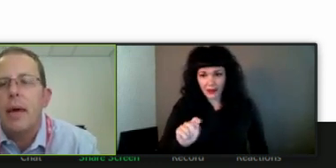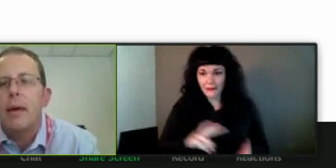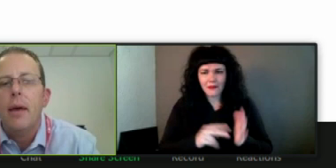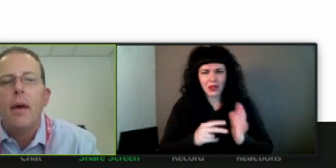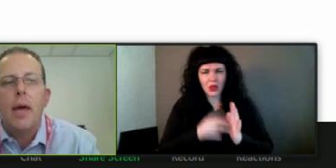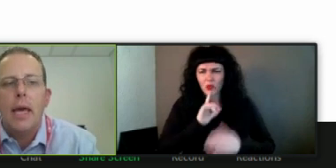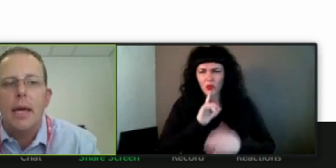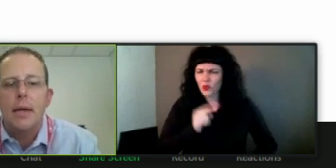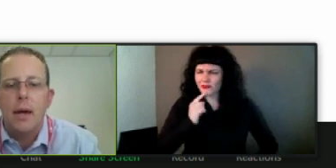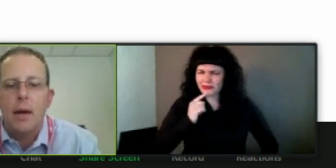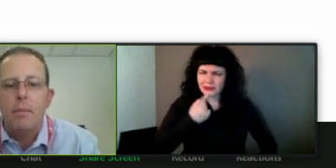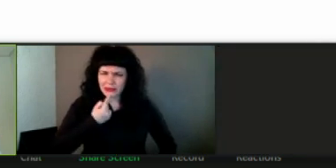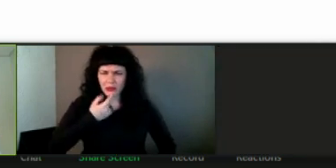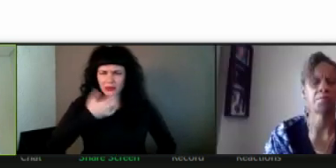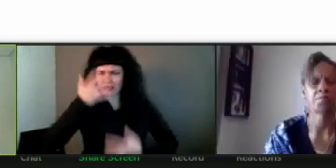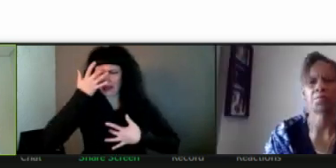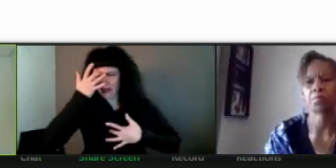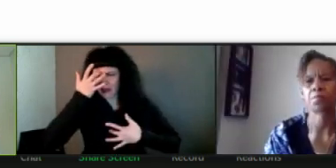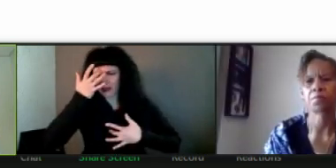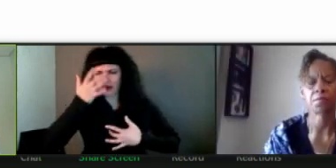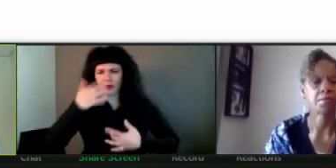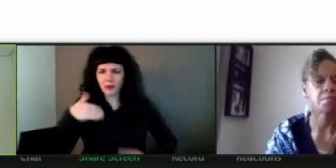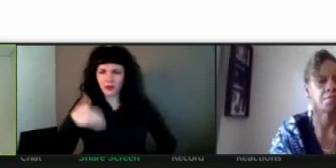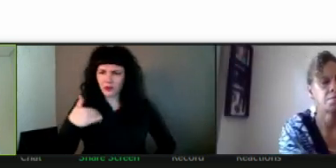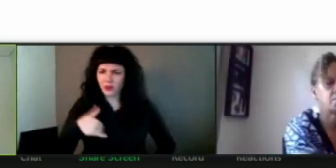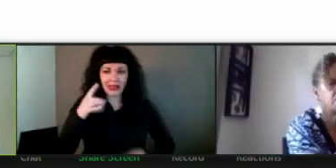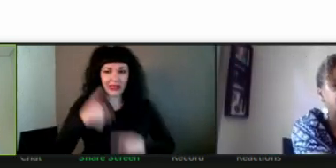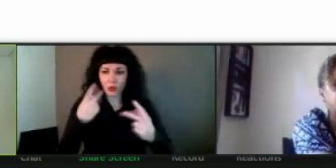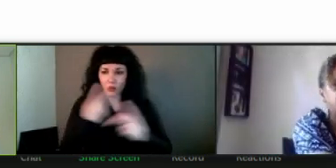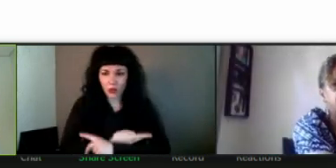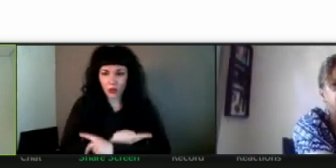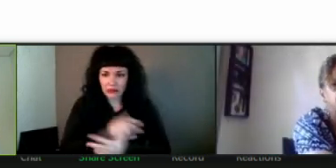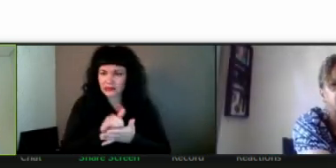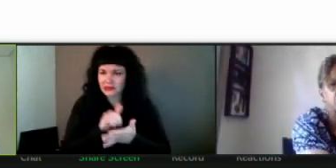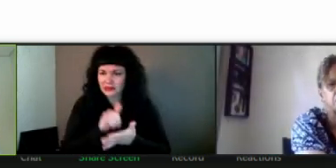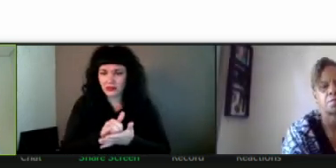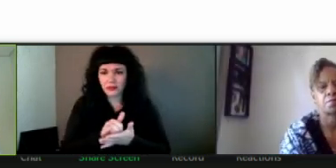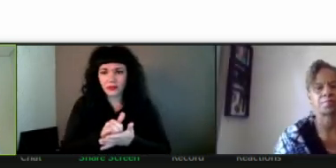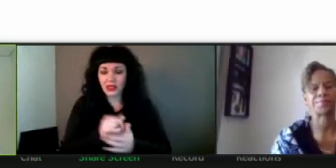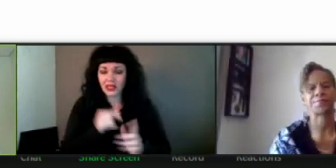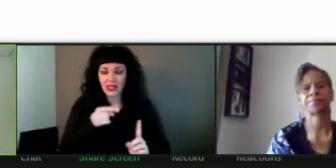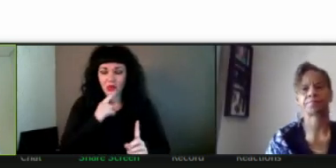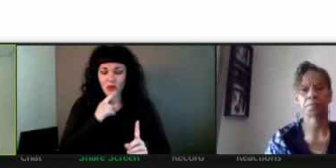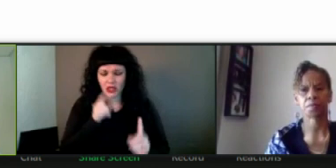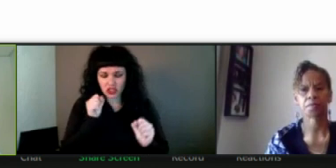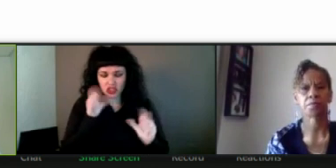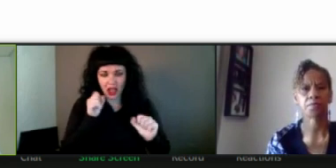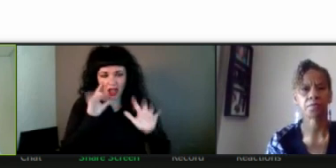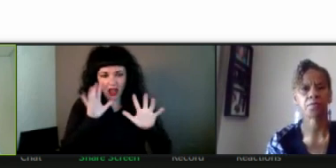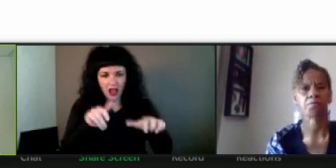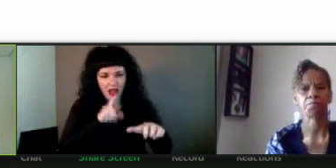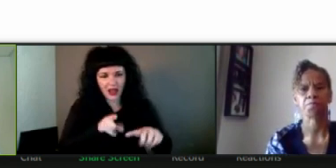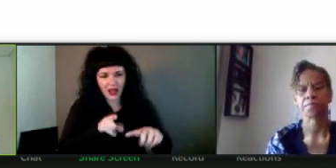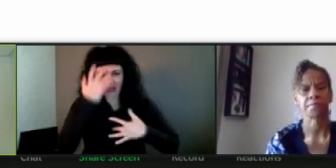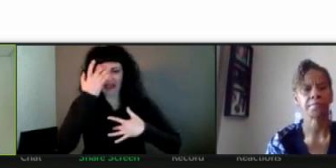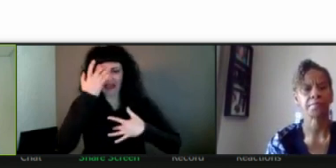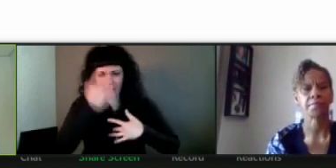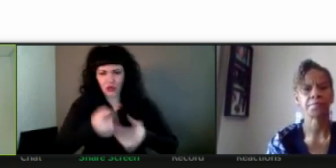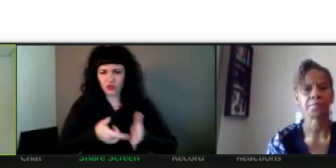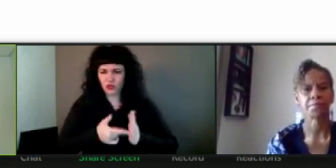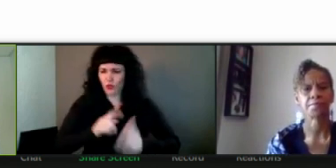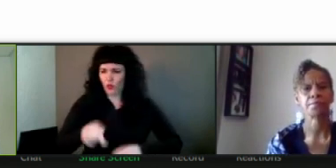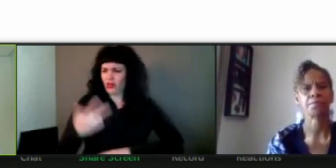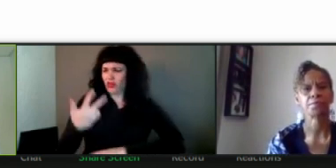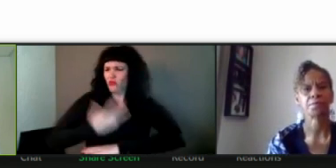than that. And he, you know, so he was shockingly ill within 3 days of being in the